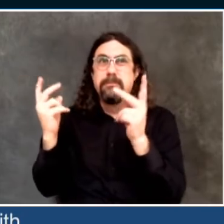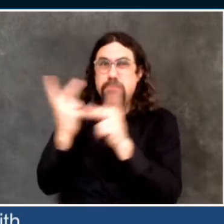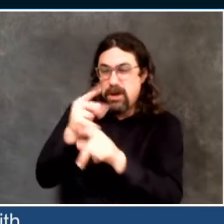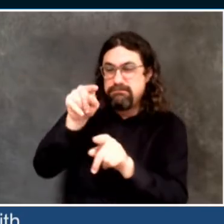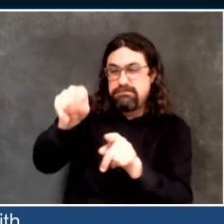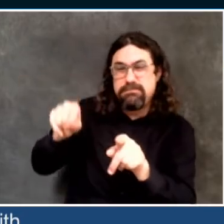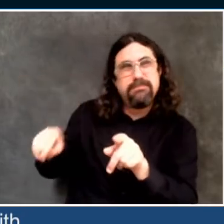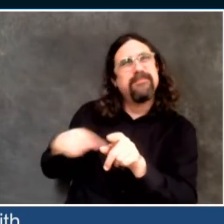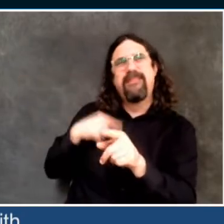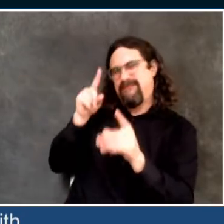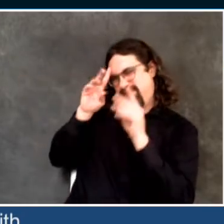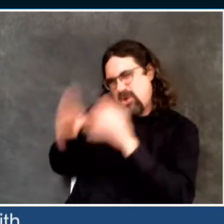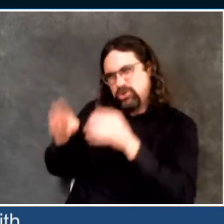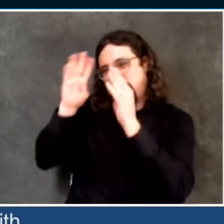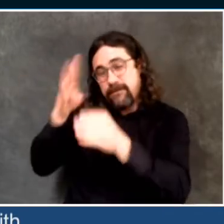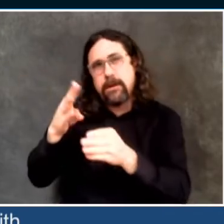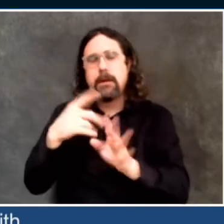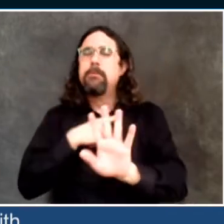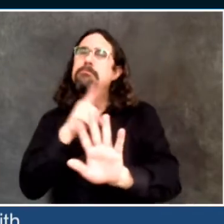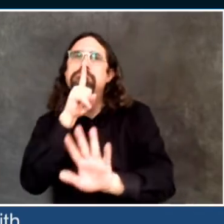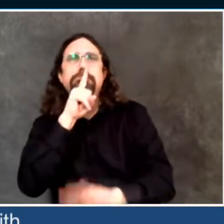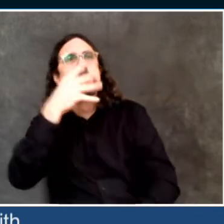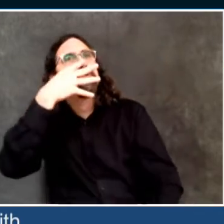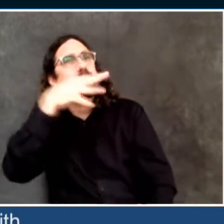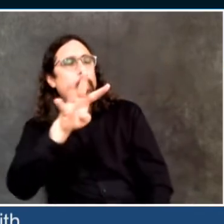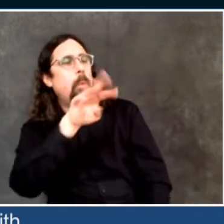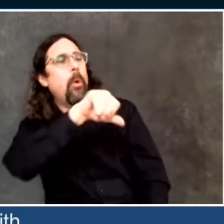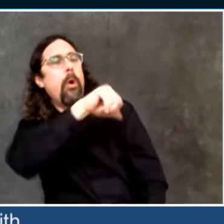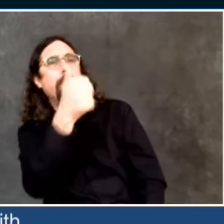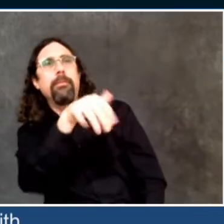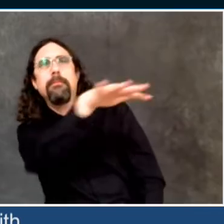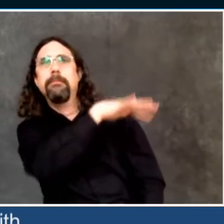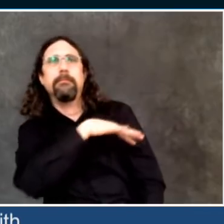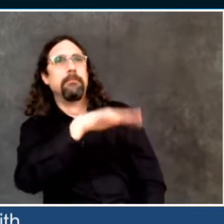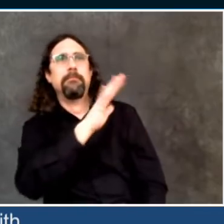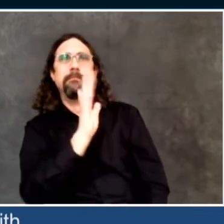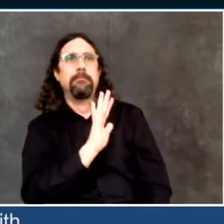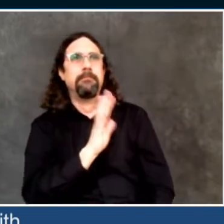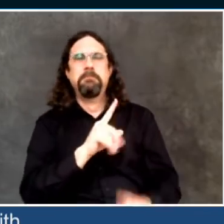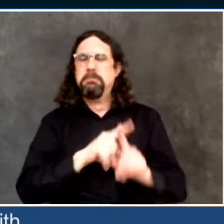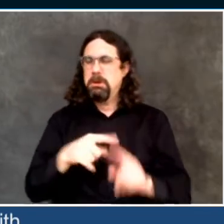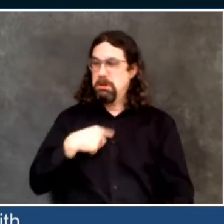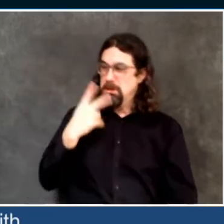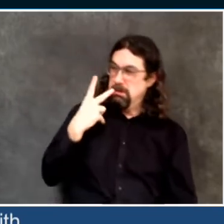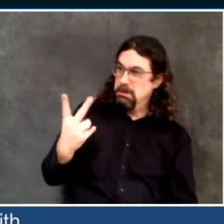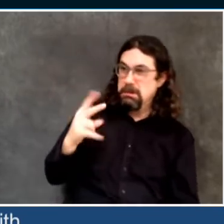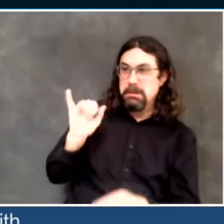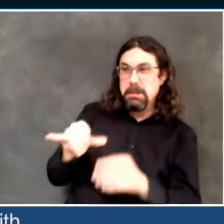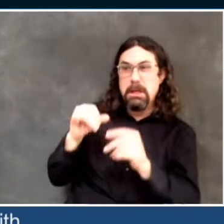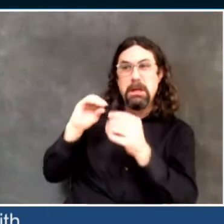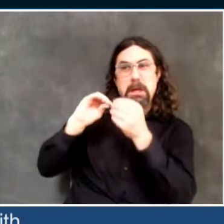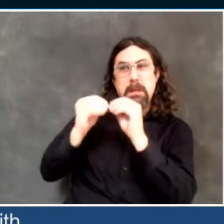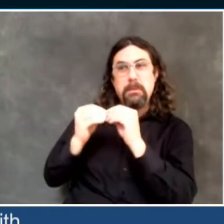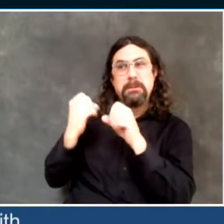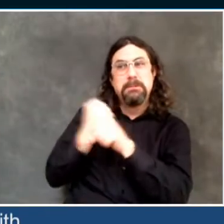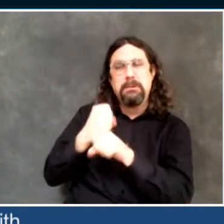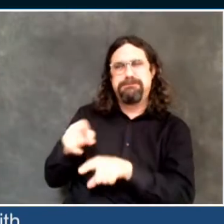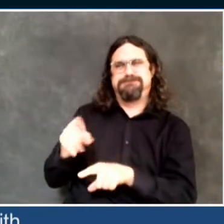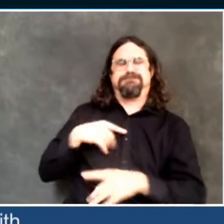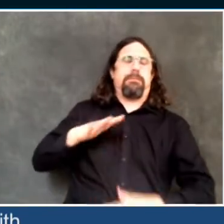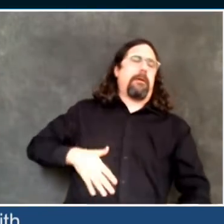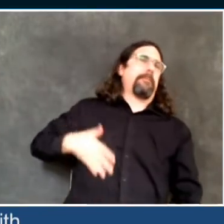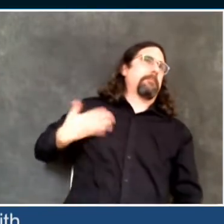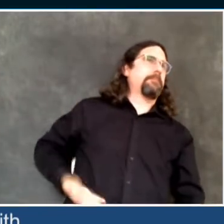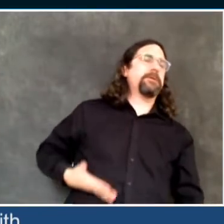very troubling facts. So here's what the information from our health department shows us. And